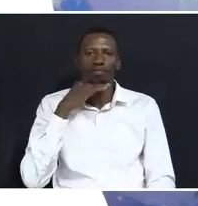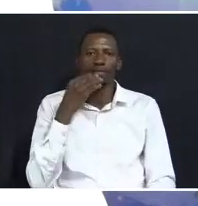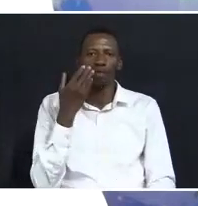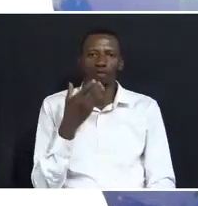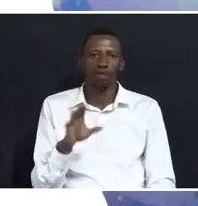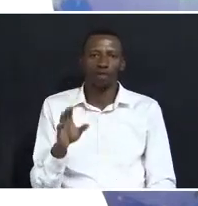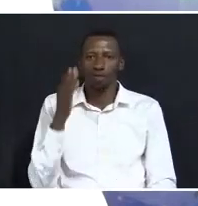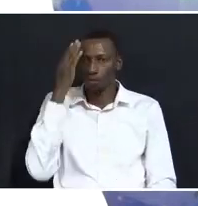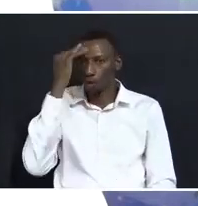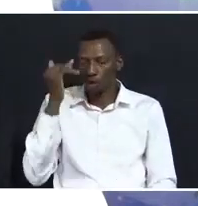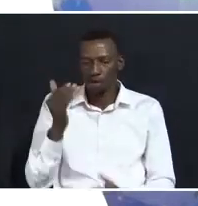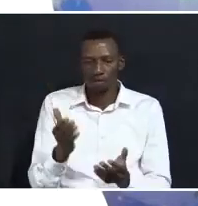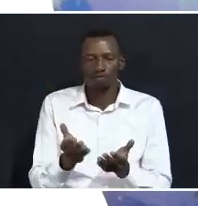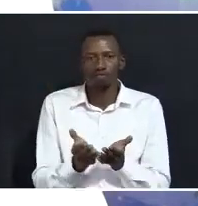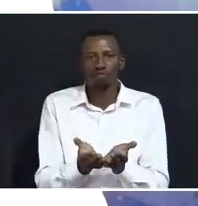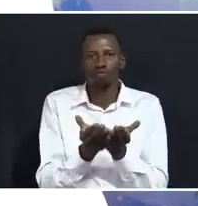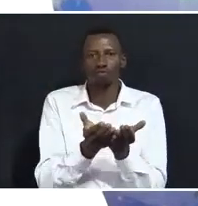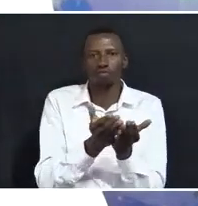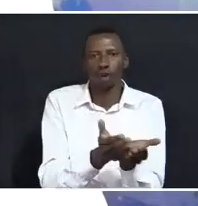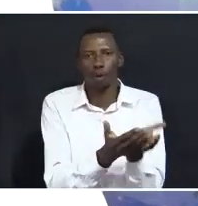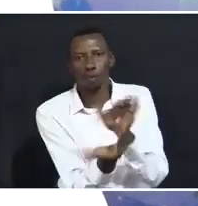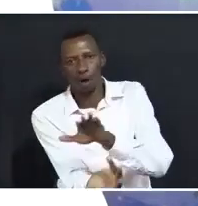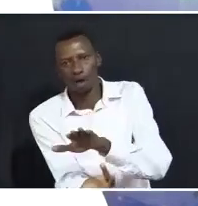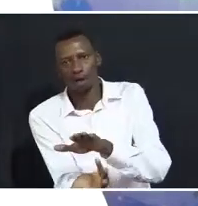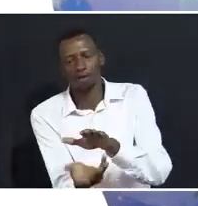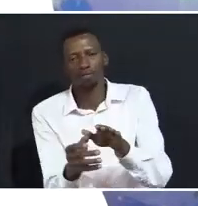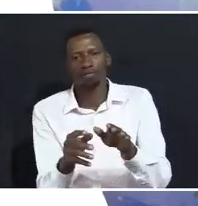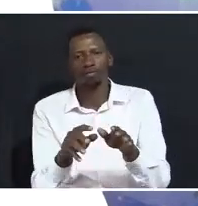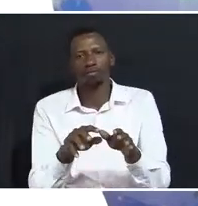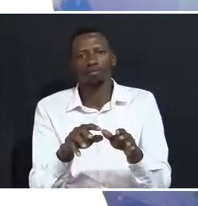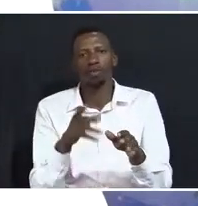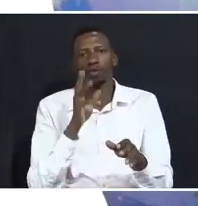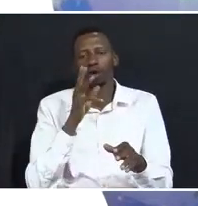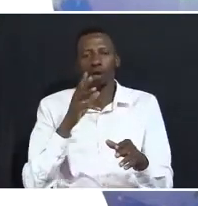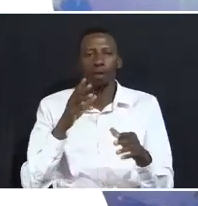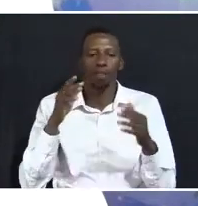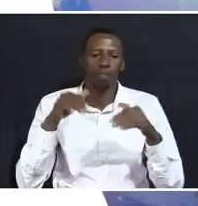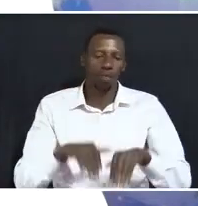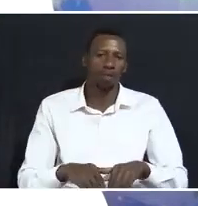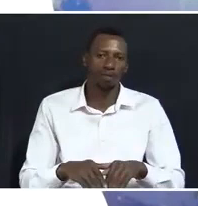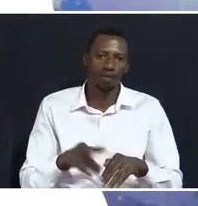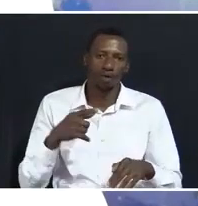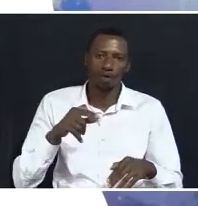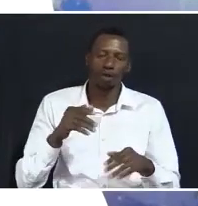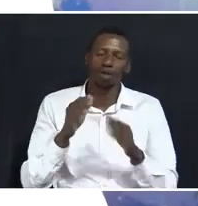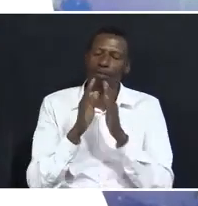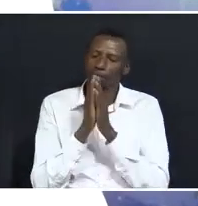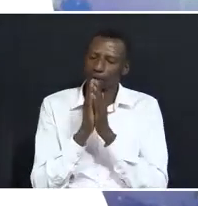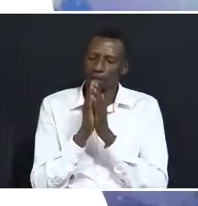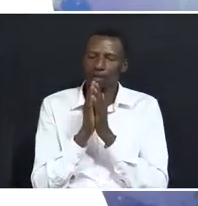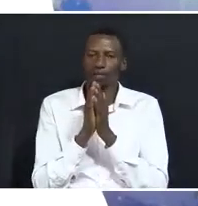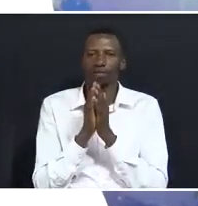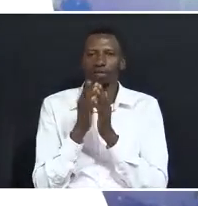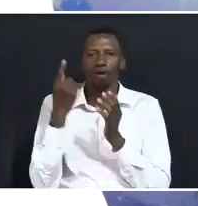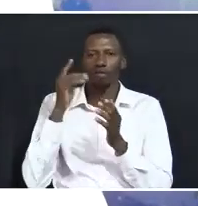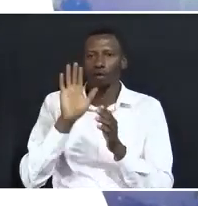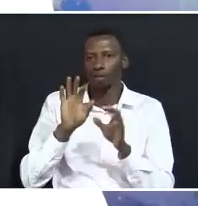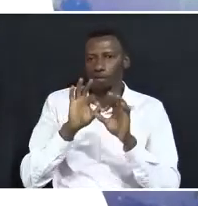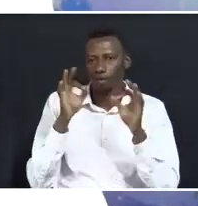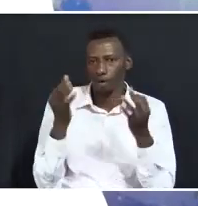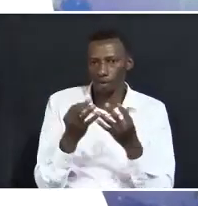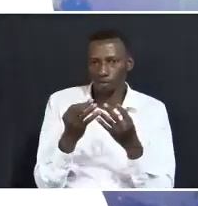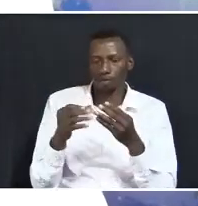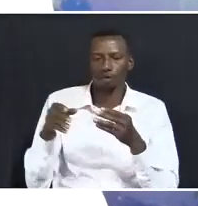ride. We pray for God's comfort upon the family and upon the Nairobi University Adventist